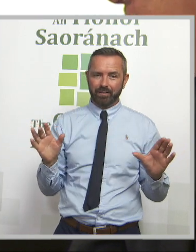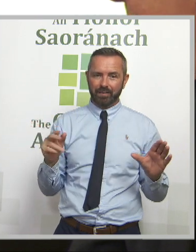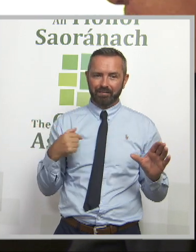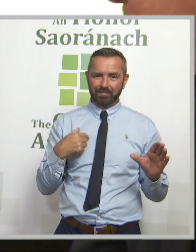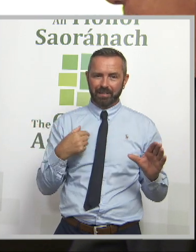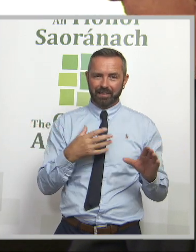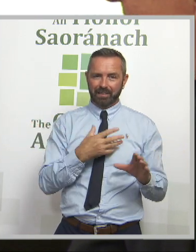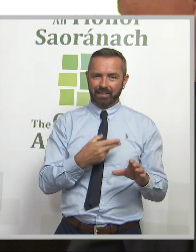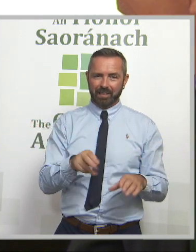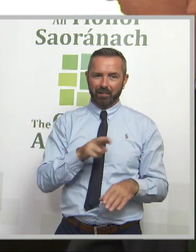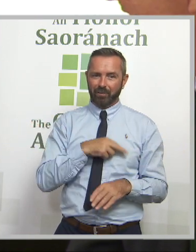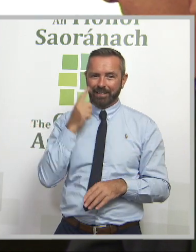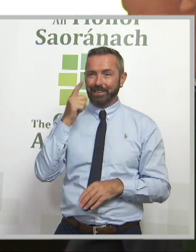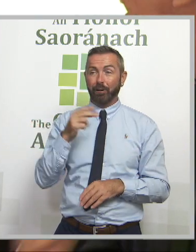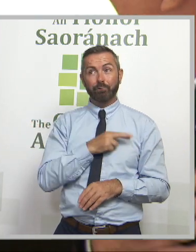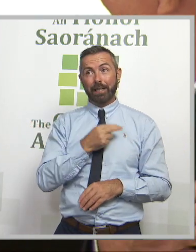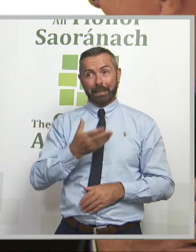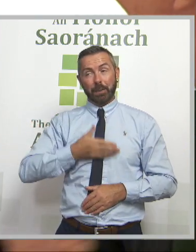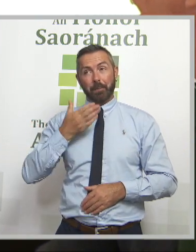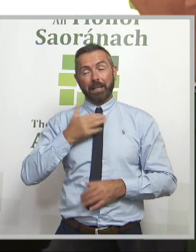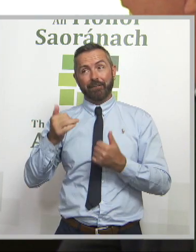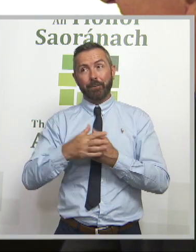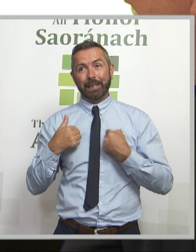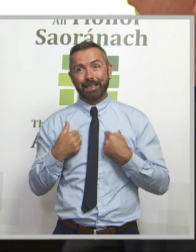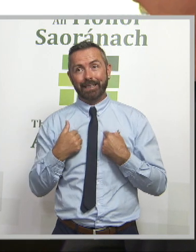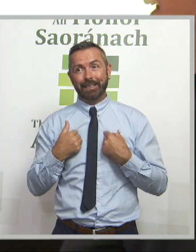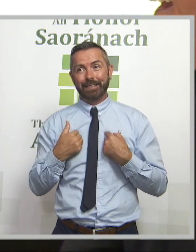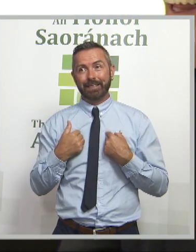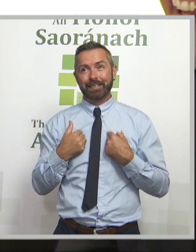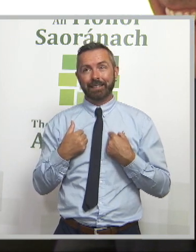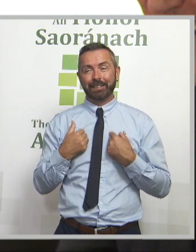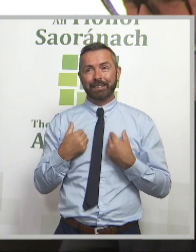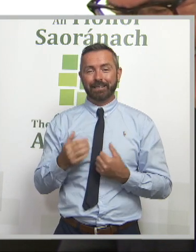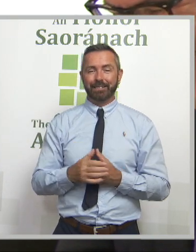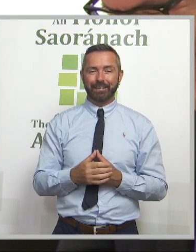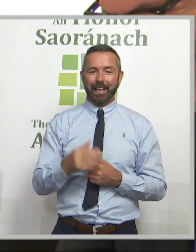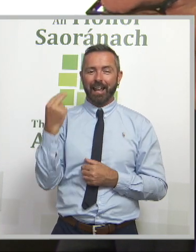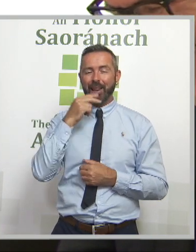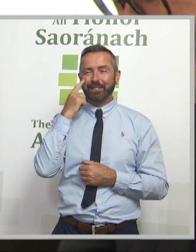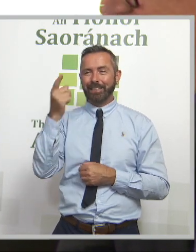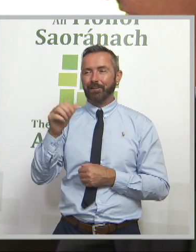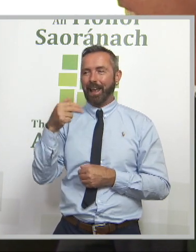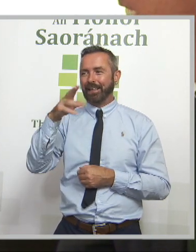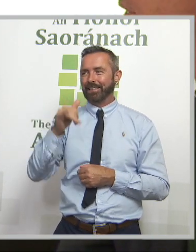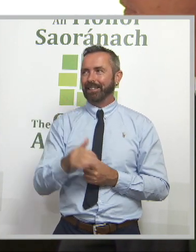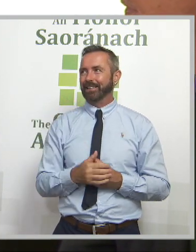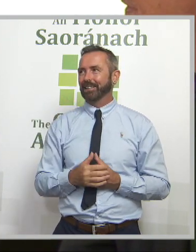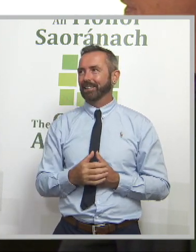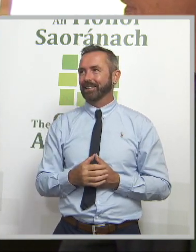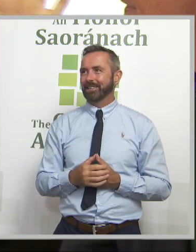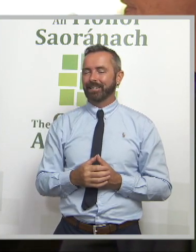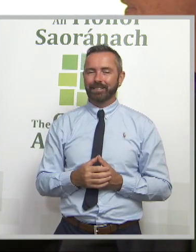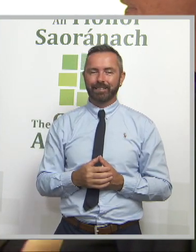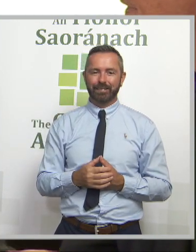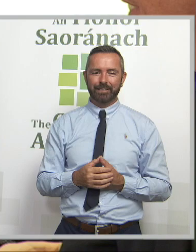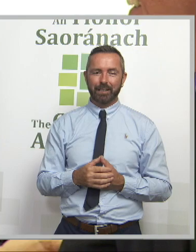It's been a pleasure when we meet, always, for me anyway. It's lovely to see you, Andy. But Andy as a